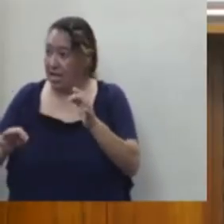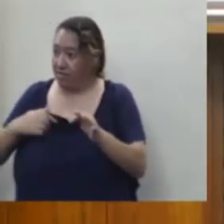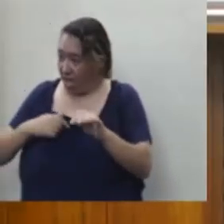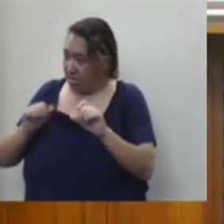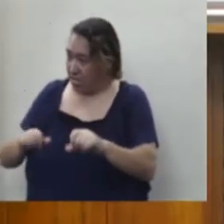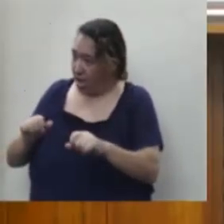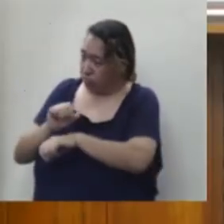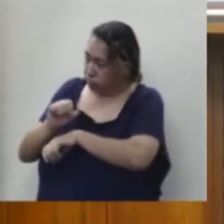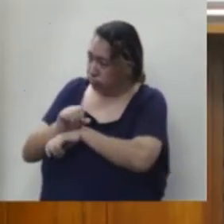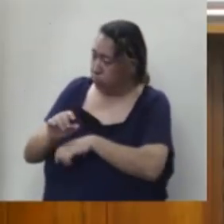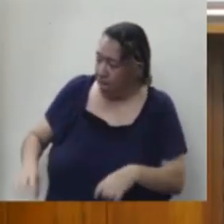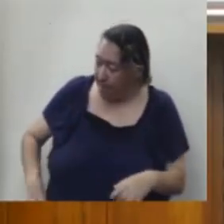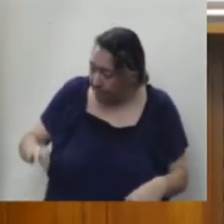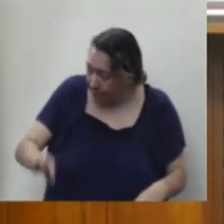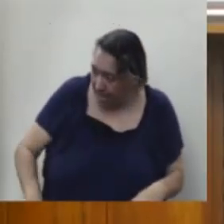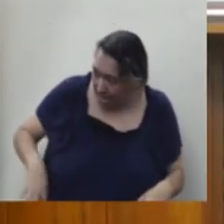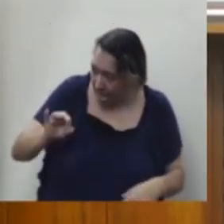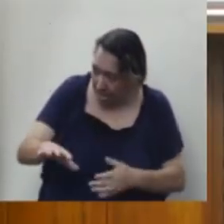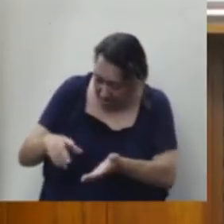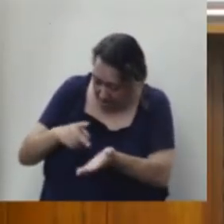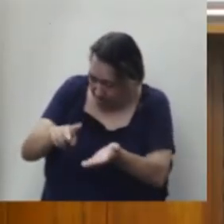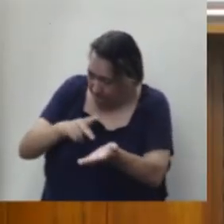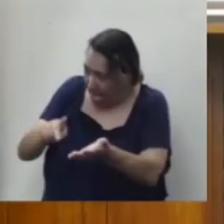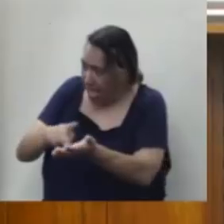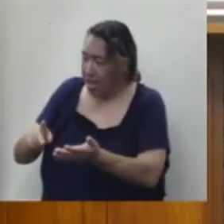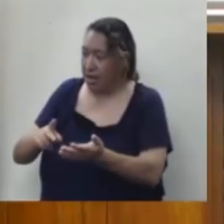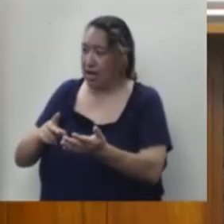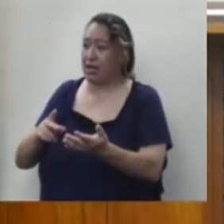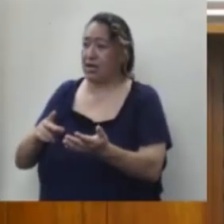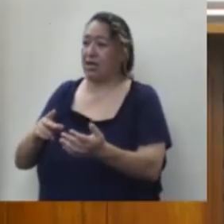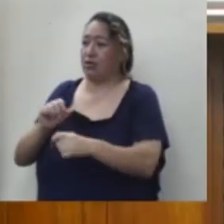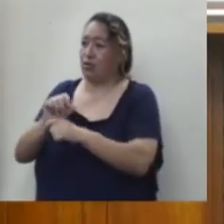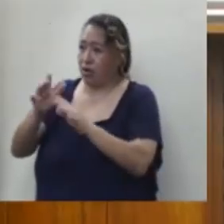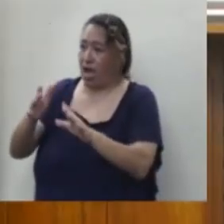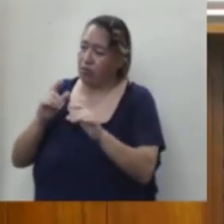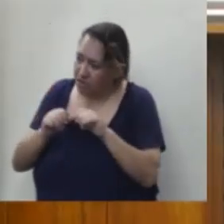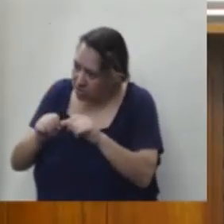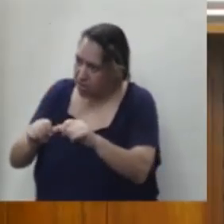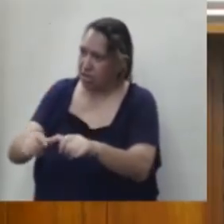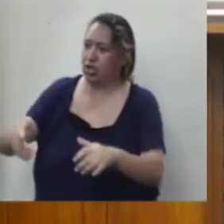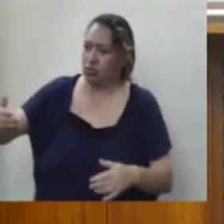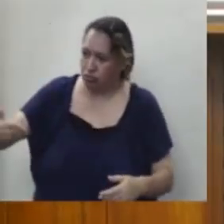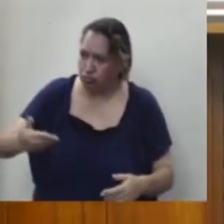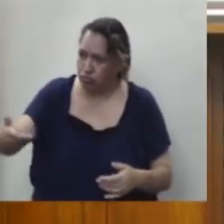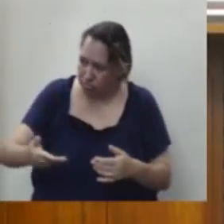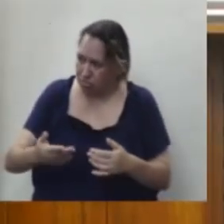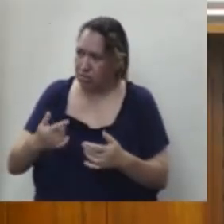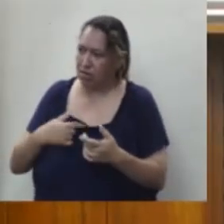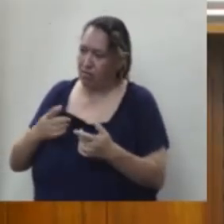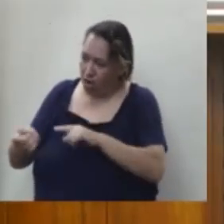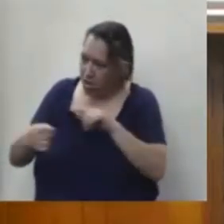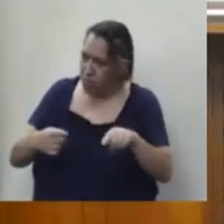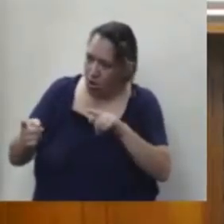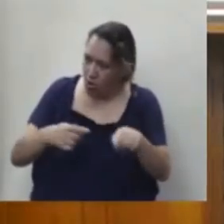government of Guam, I will continue to employ the employees of the government of Guam. The business